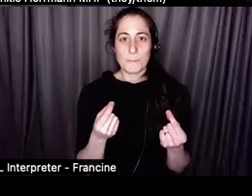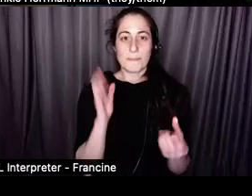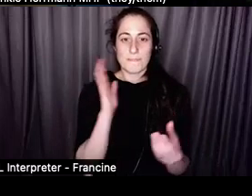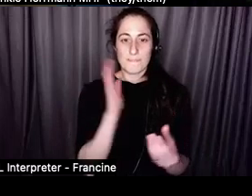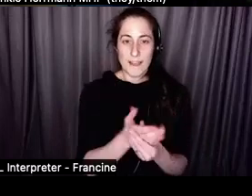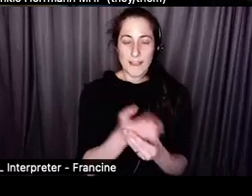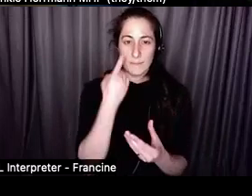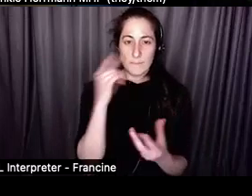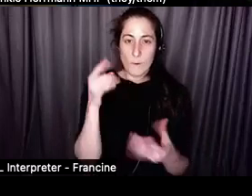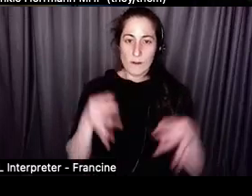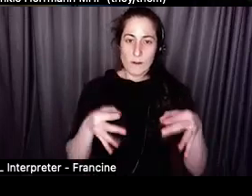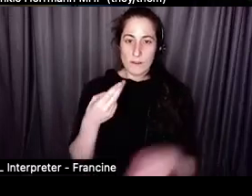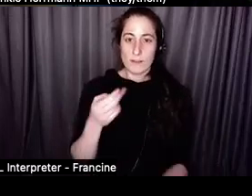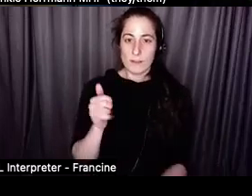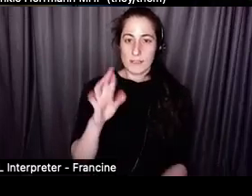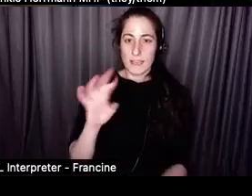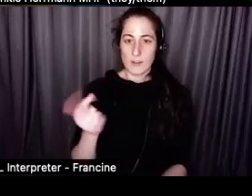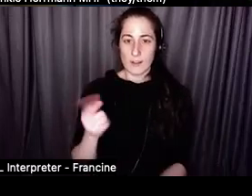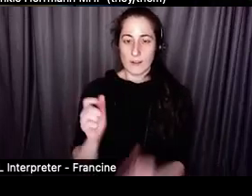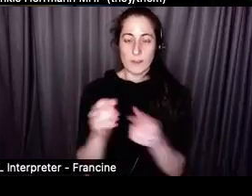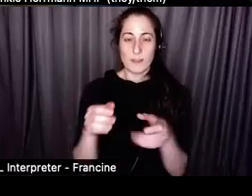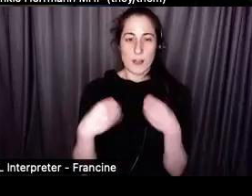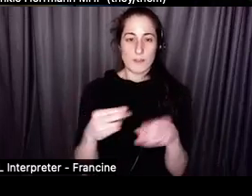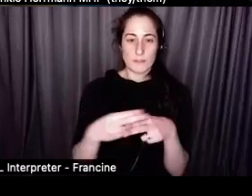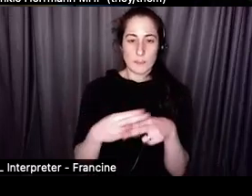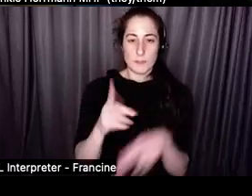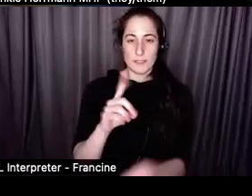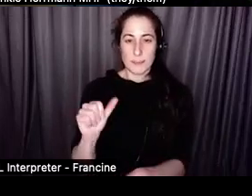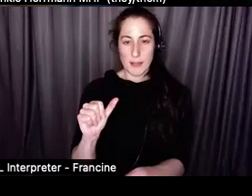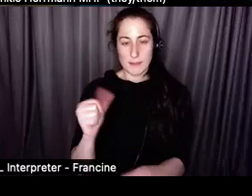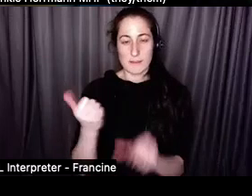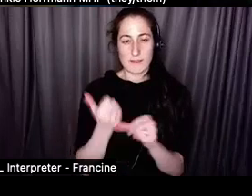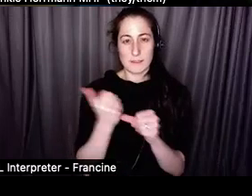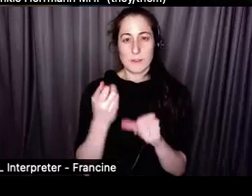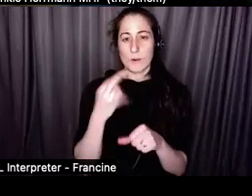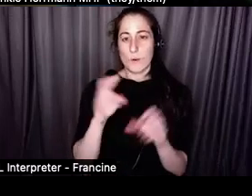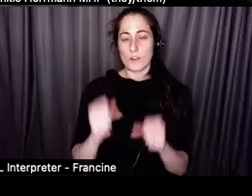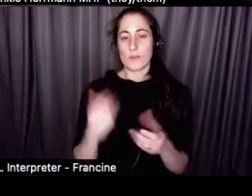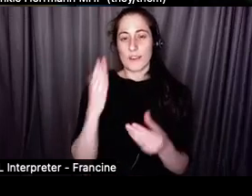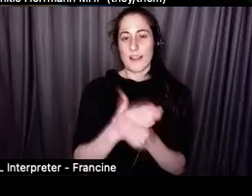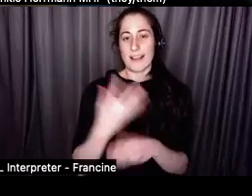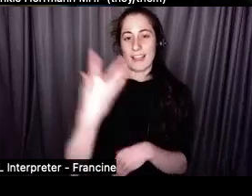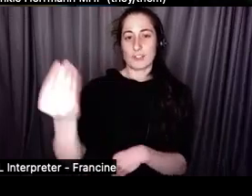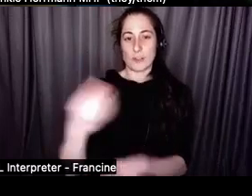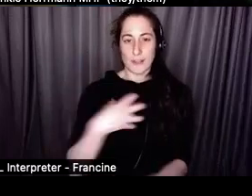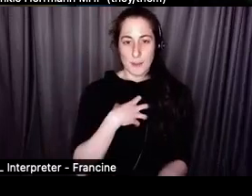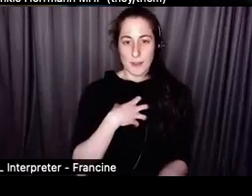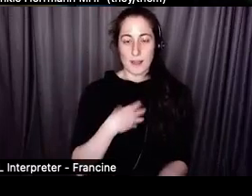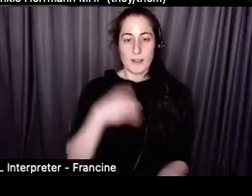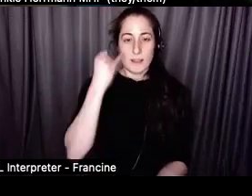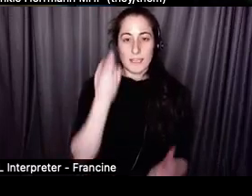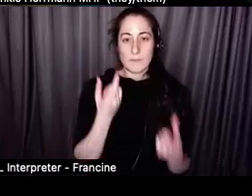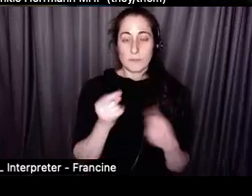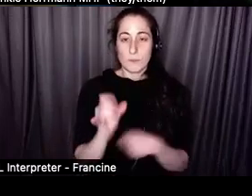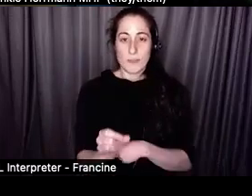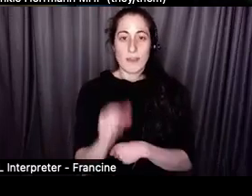with the Office of Temporary Disability Assistance and or file an external appeal. When you file an external appeal, there is